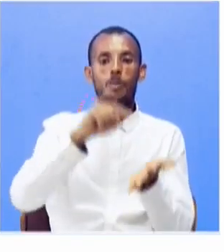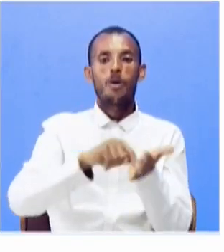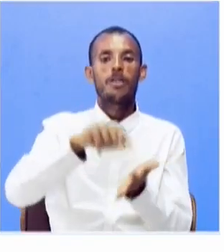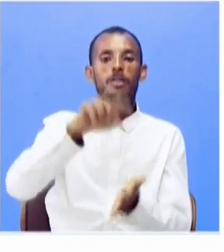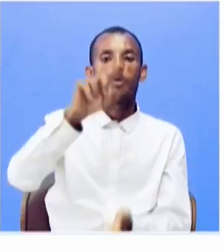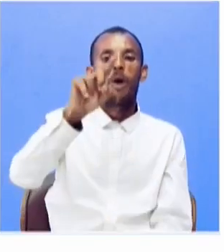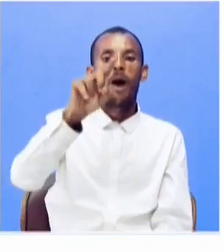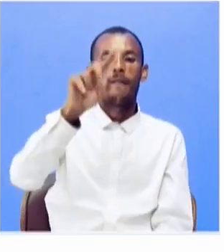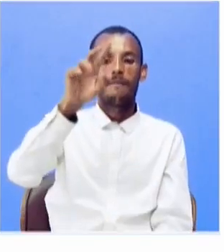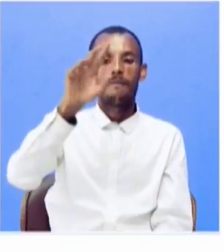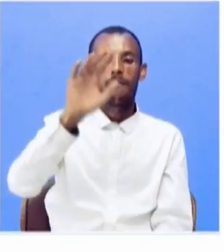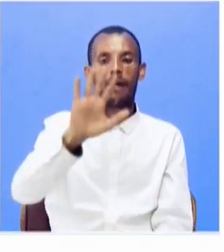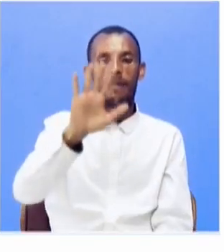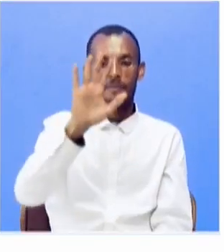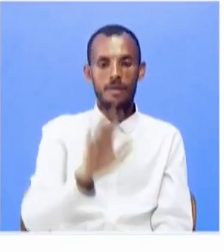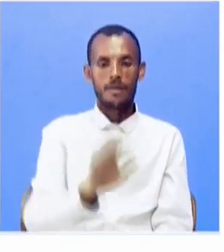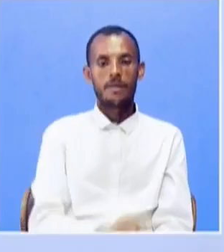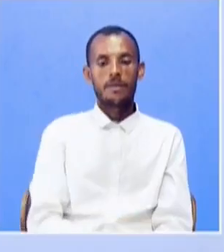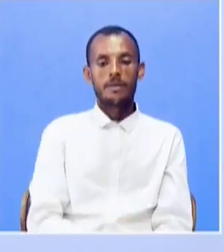0.15